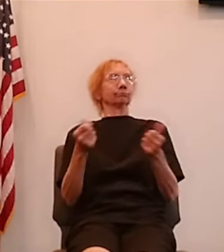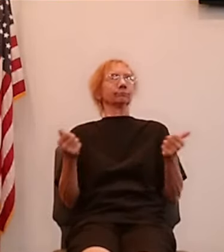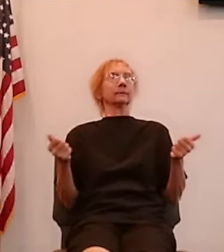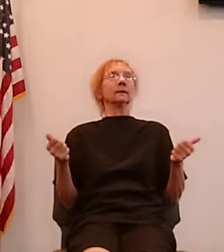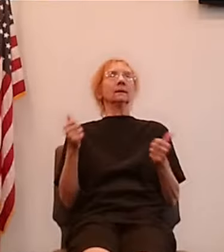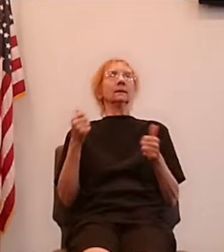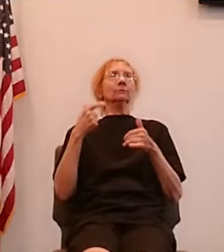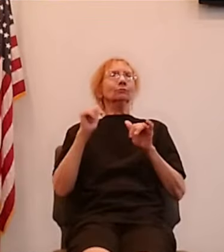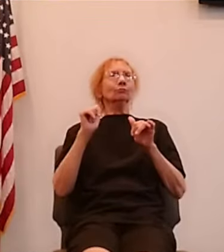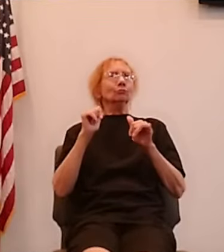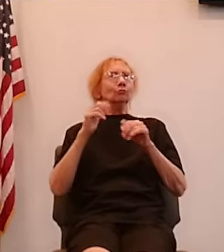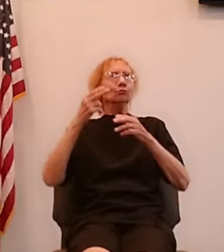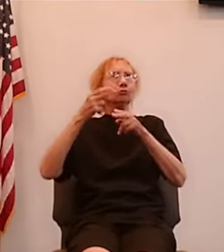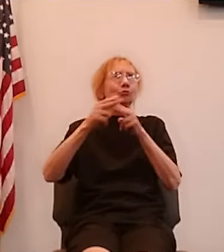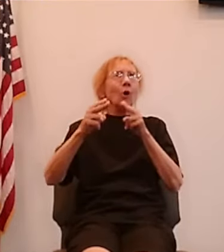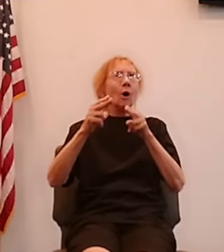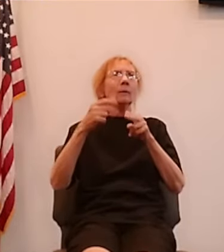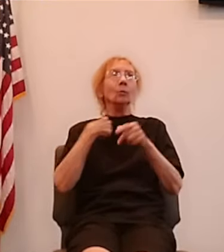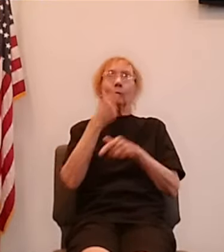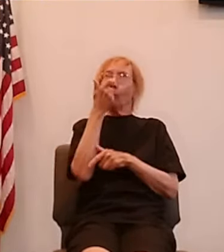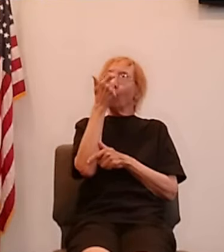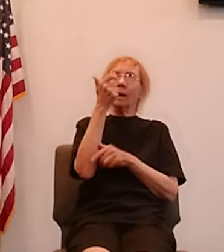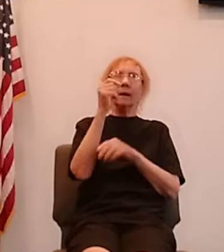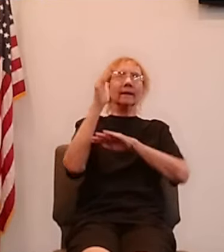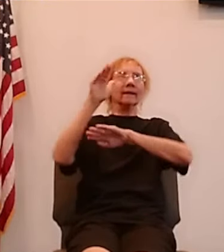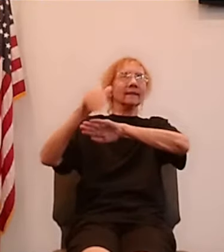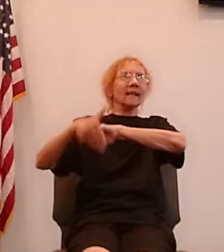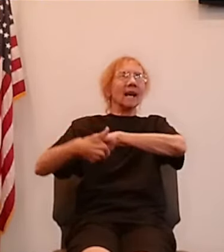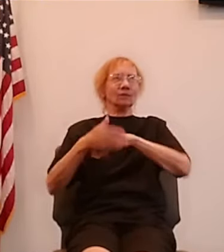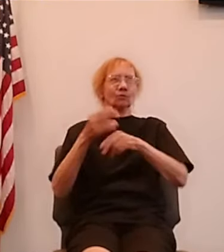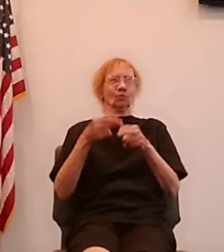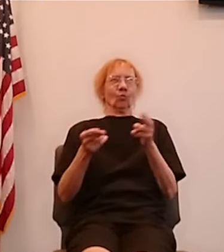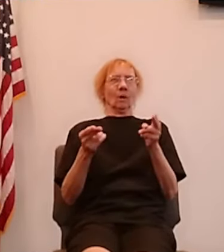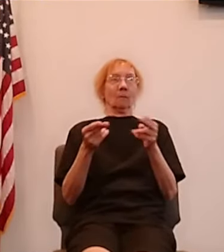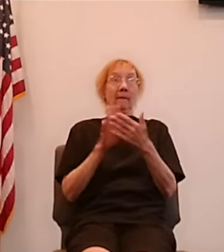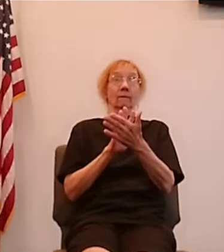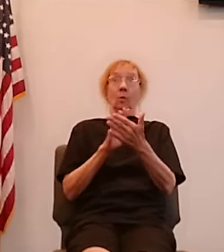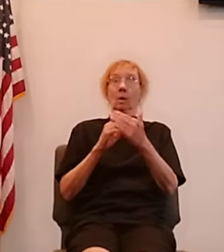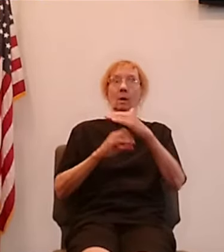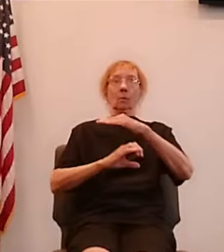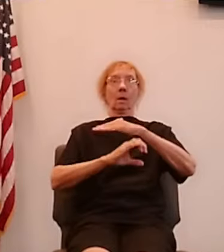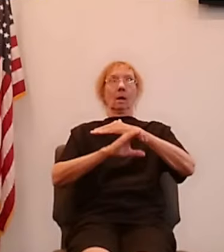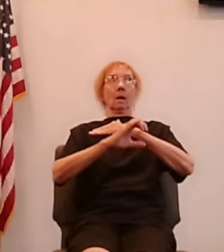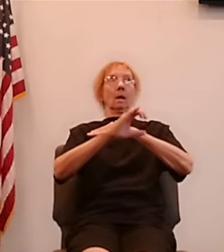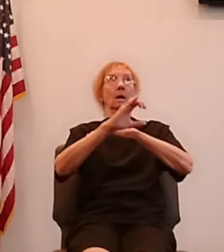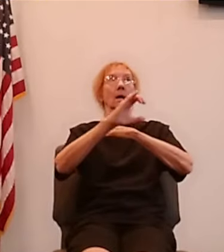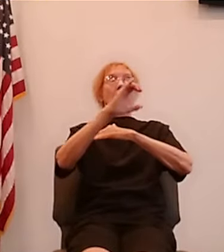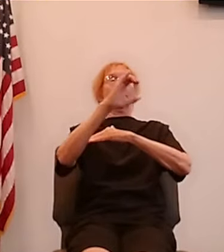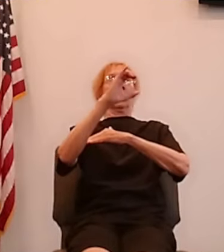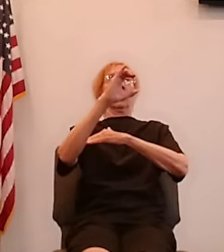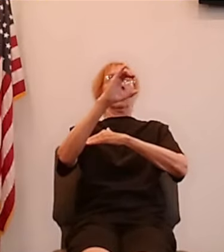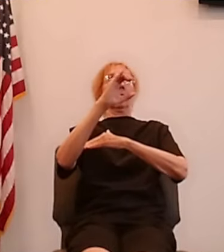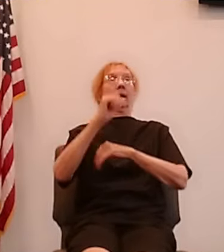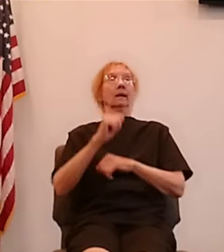short as the watch that ends the night before the rising